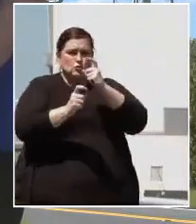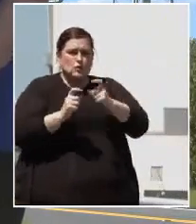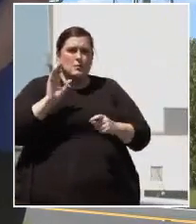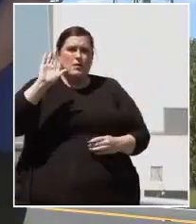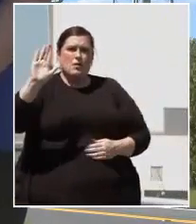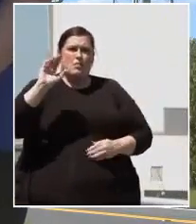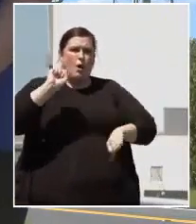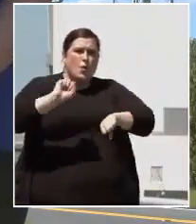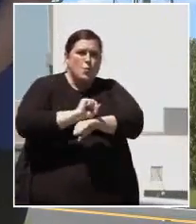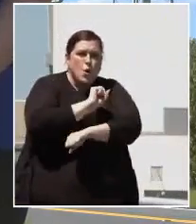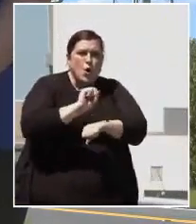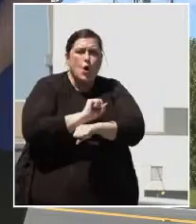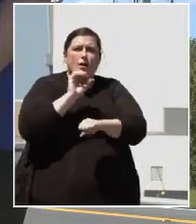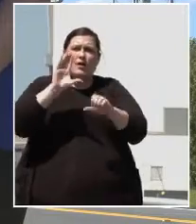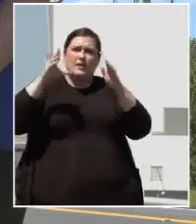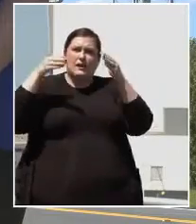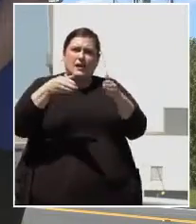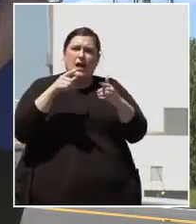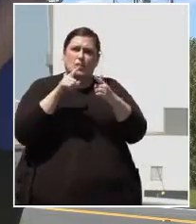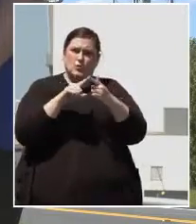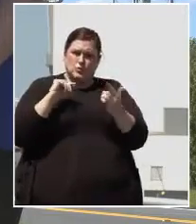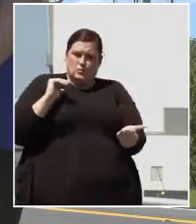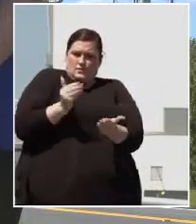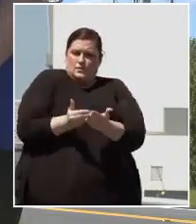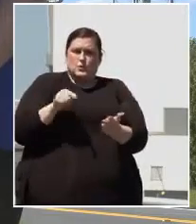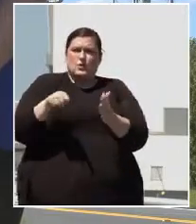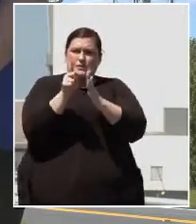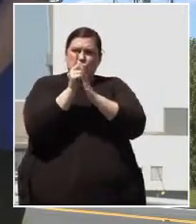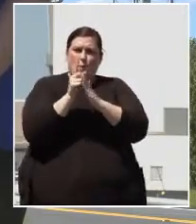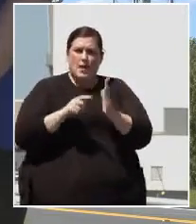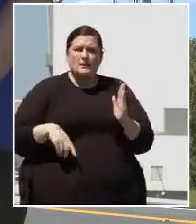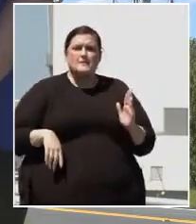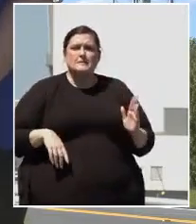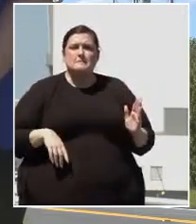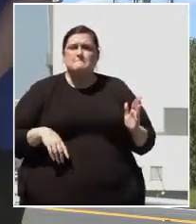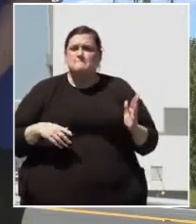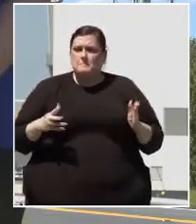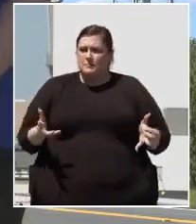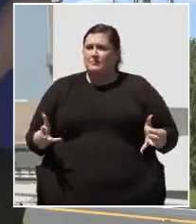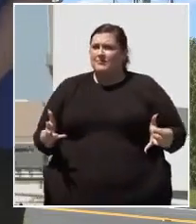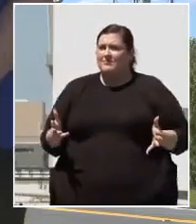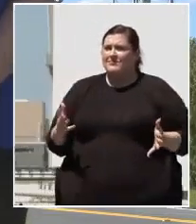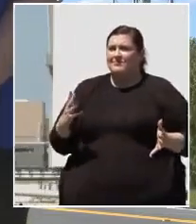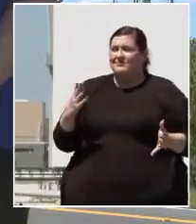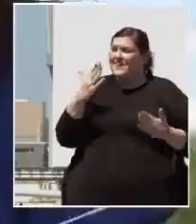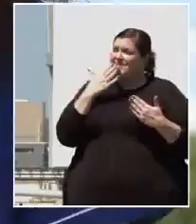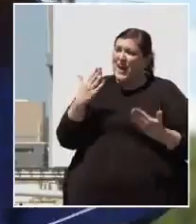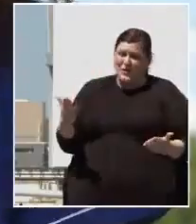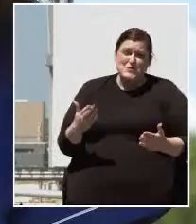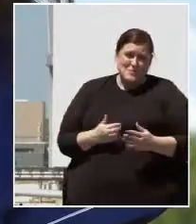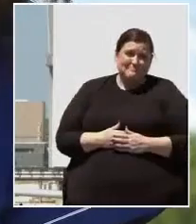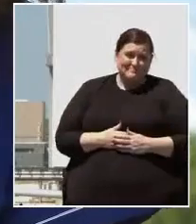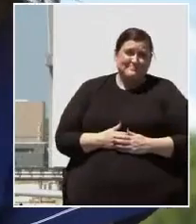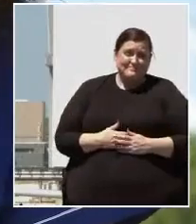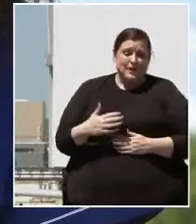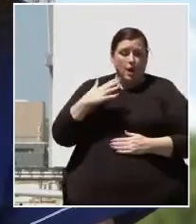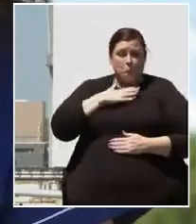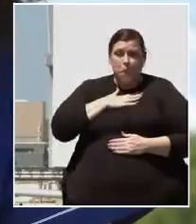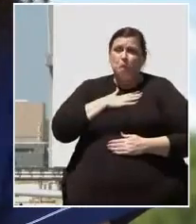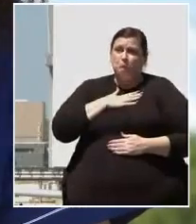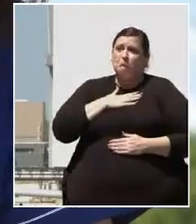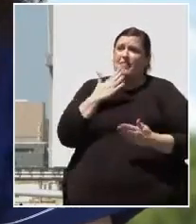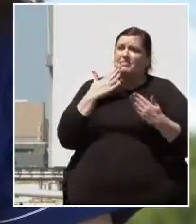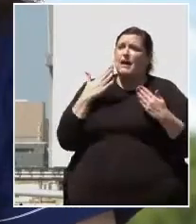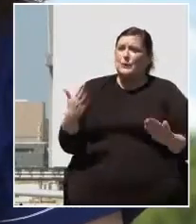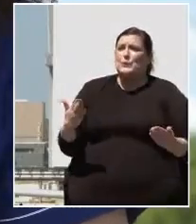their hard work and their dedication to get us here to this moment I would would like to say thank you a heartfelt